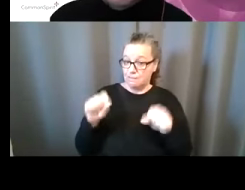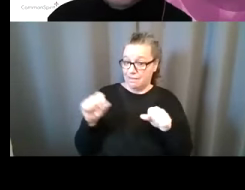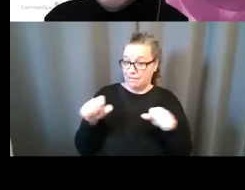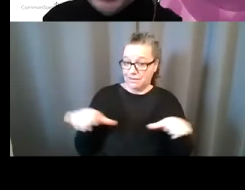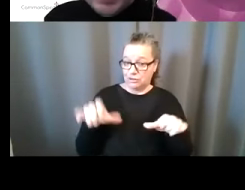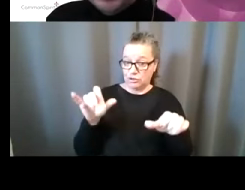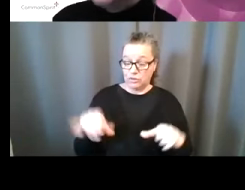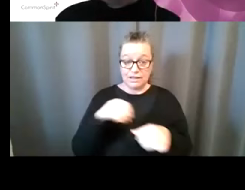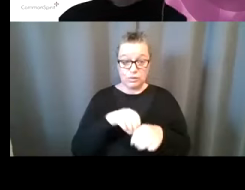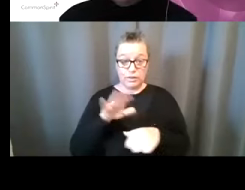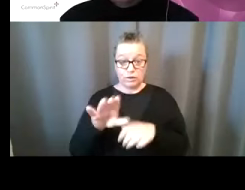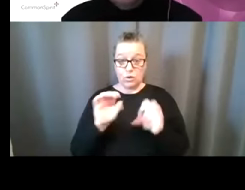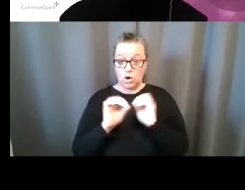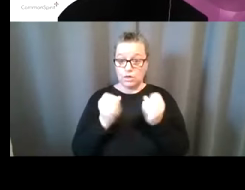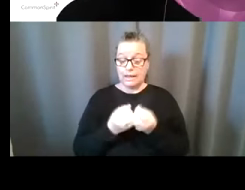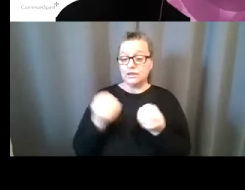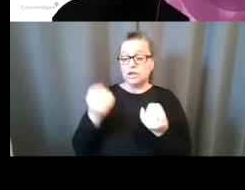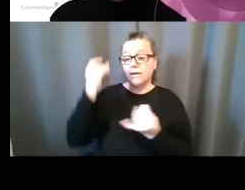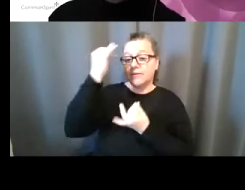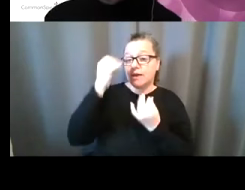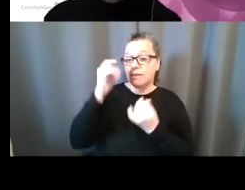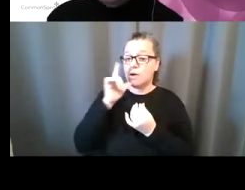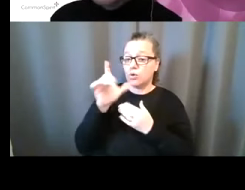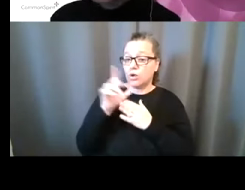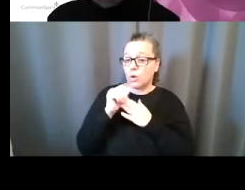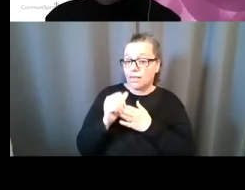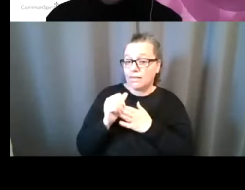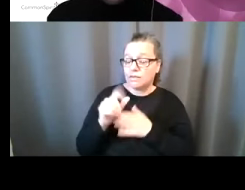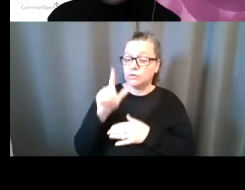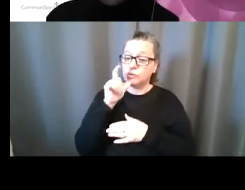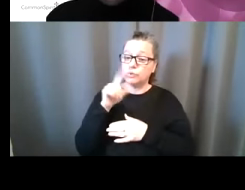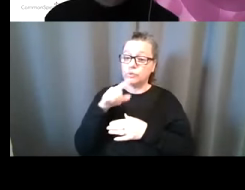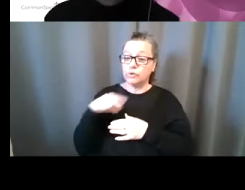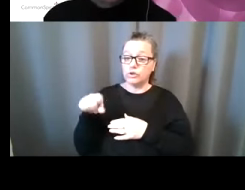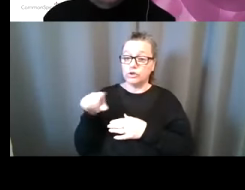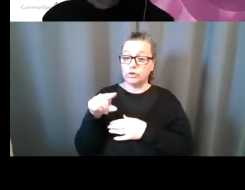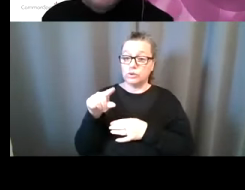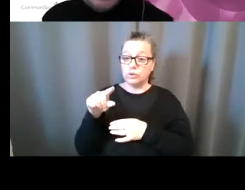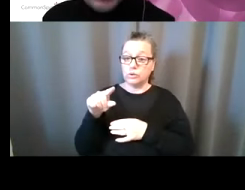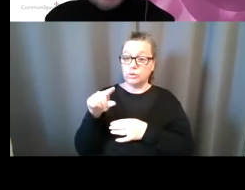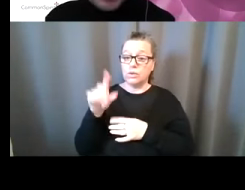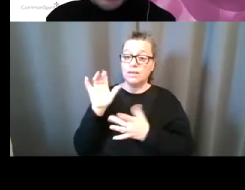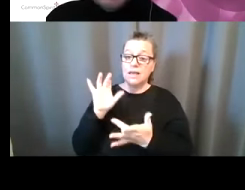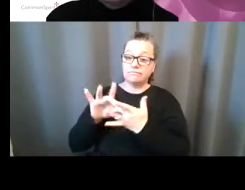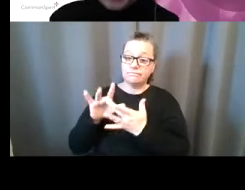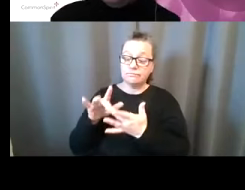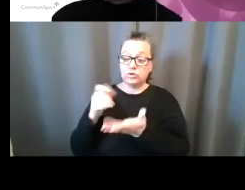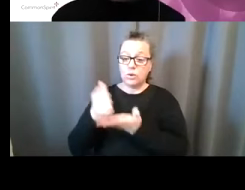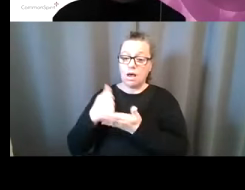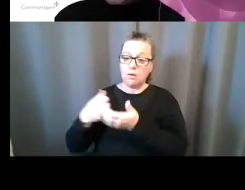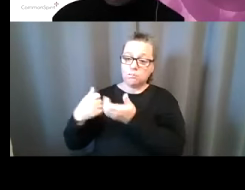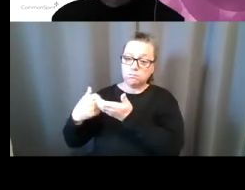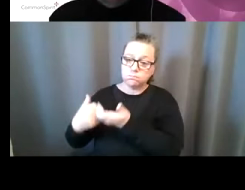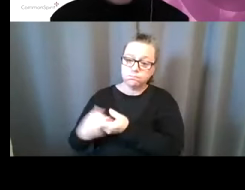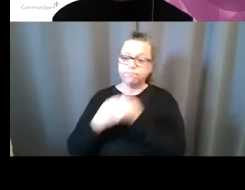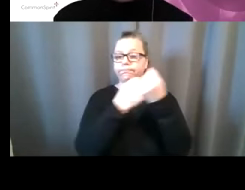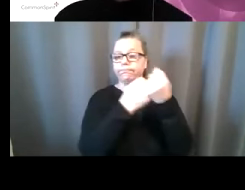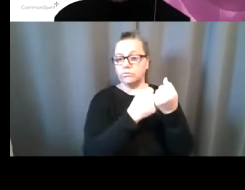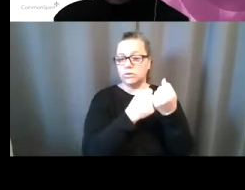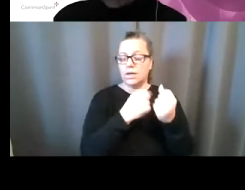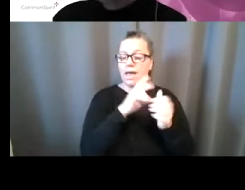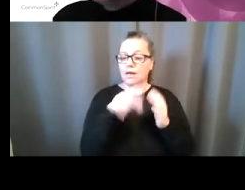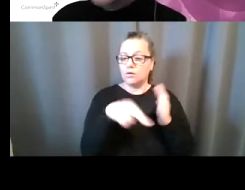your organization, be thinking about who your leaders are and who you can leverage to help champion this work, to help role model what